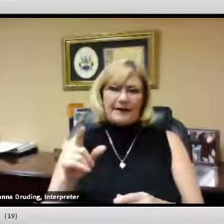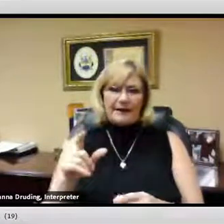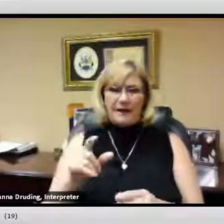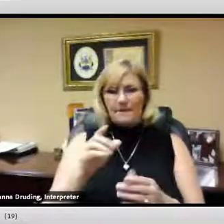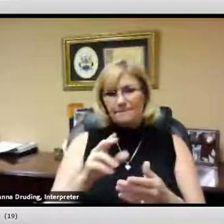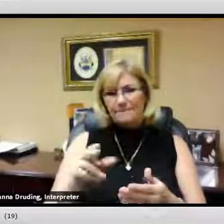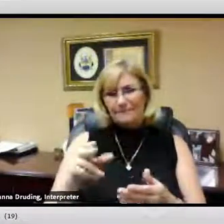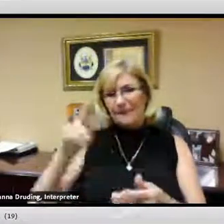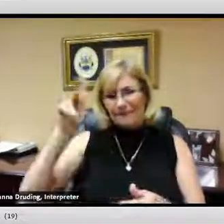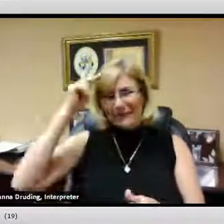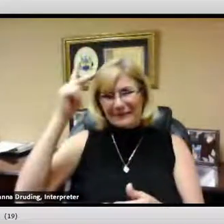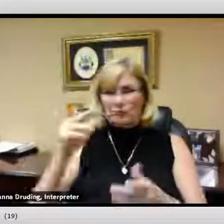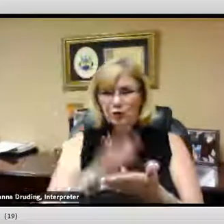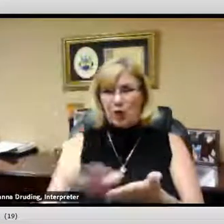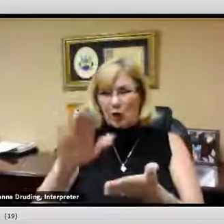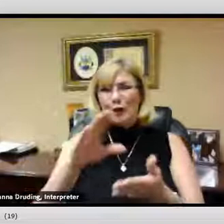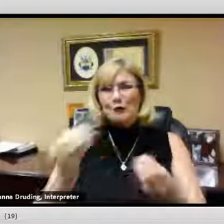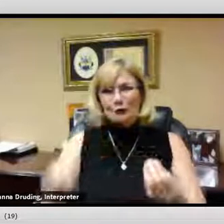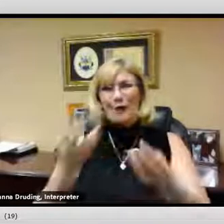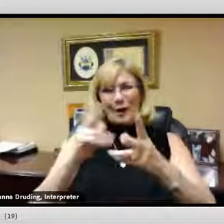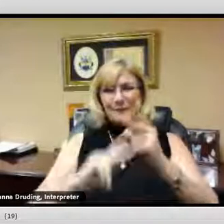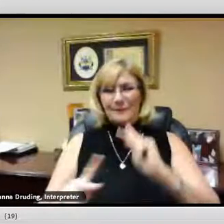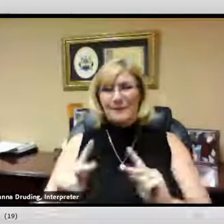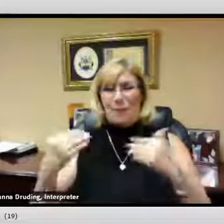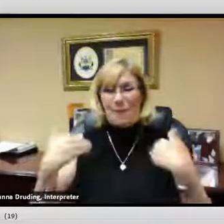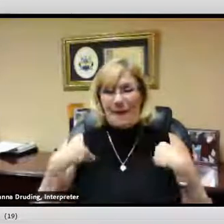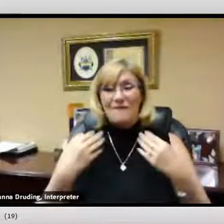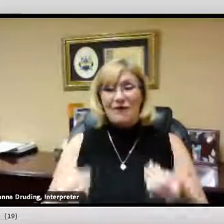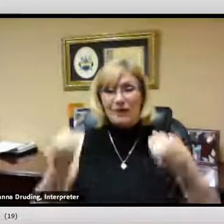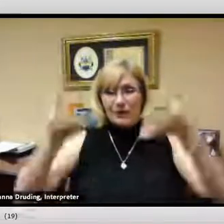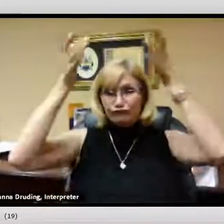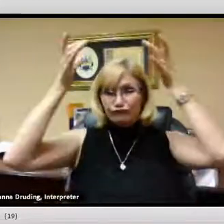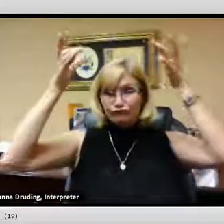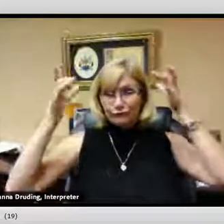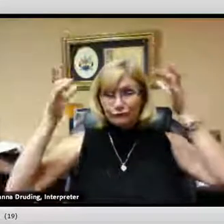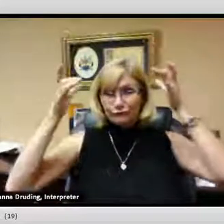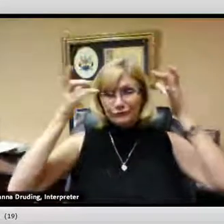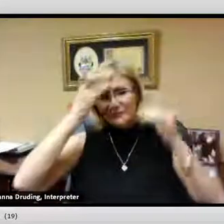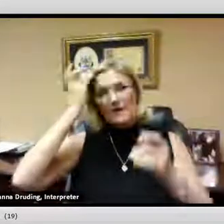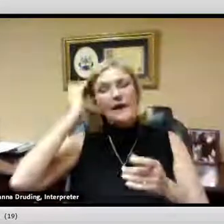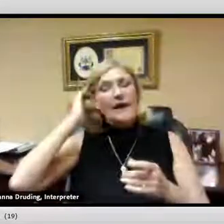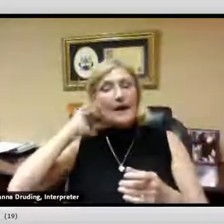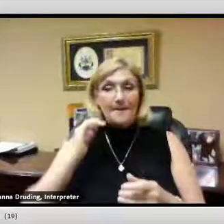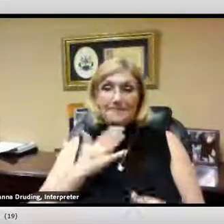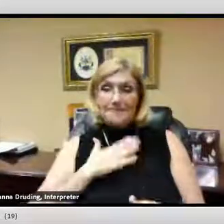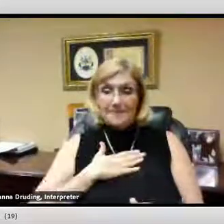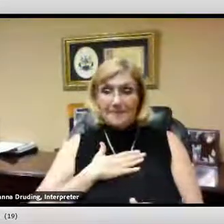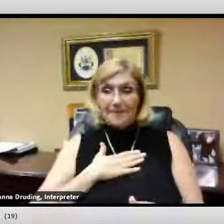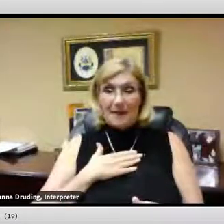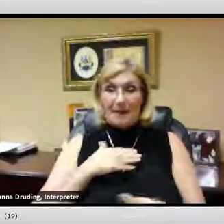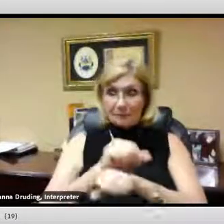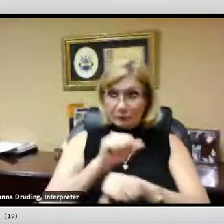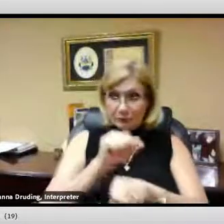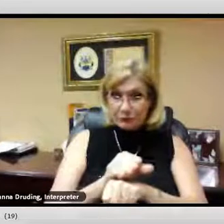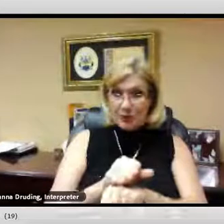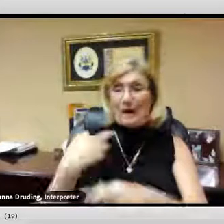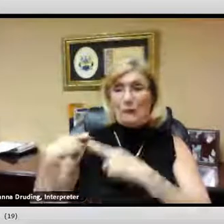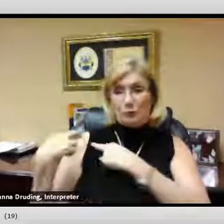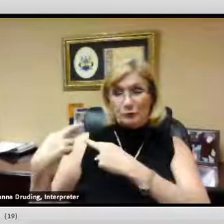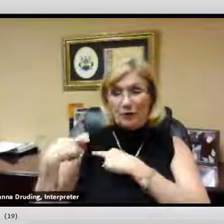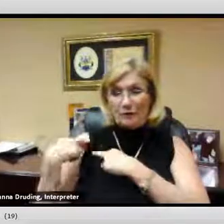everything. Everybody wears a lot of hats. And so the hats I wear, according to our documentation, I'm responsible